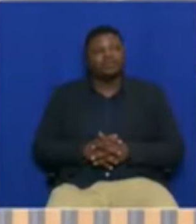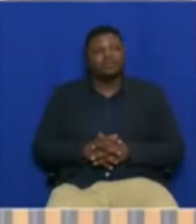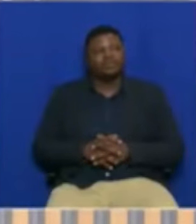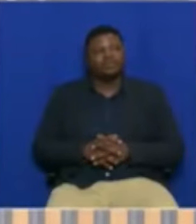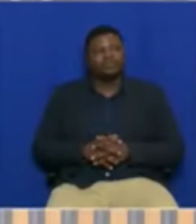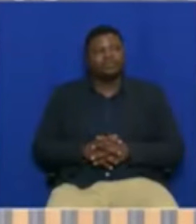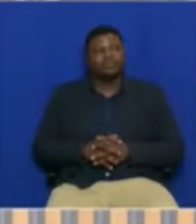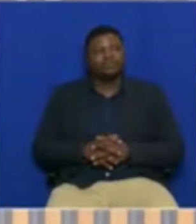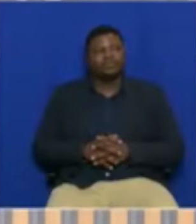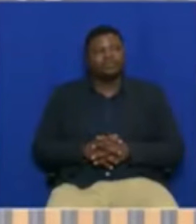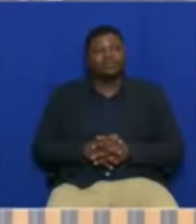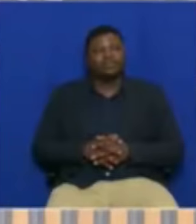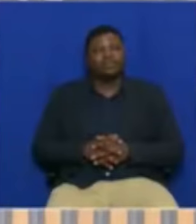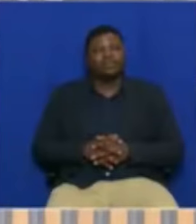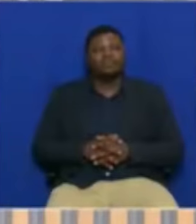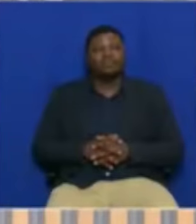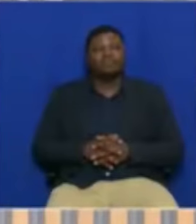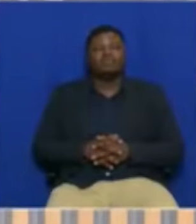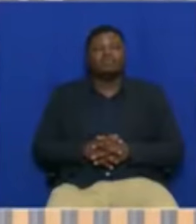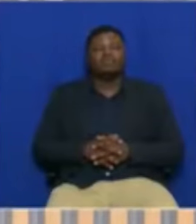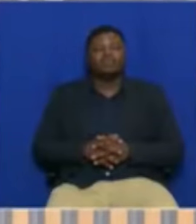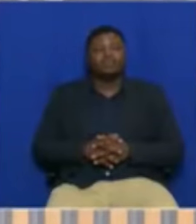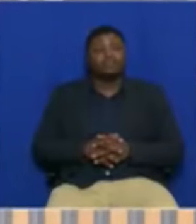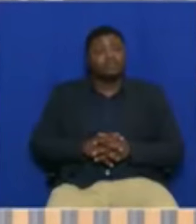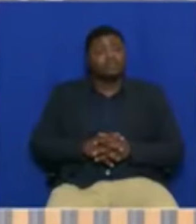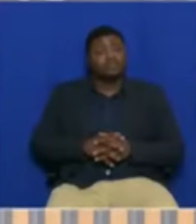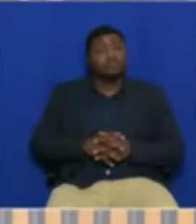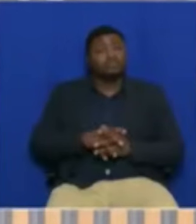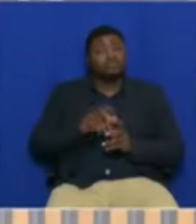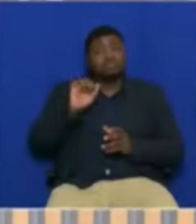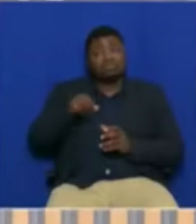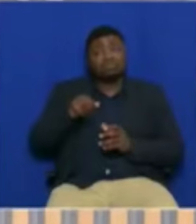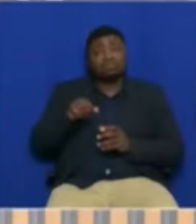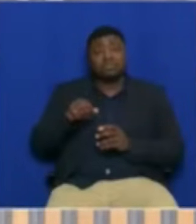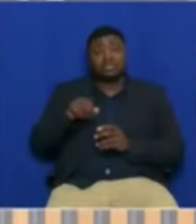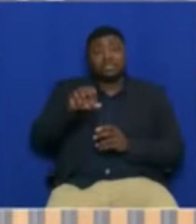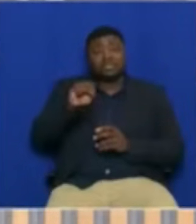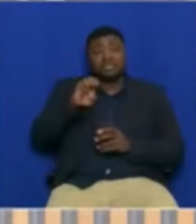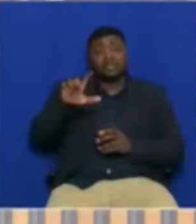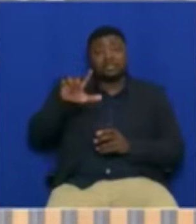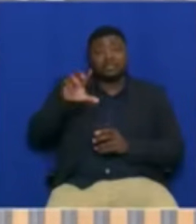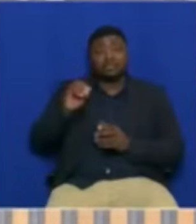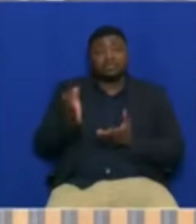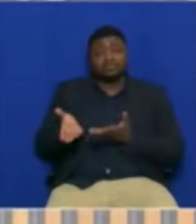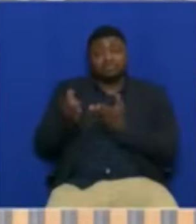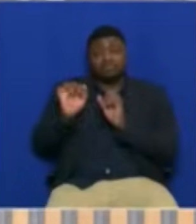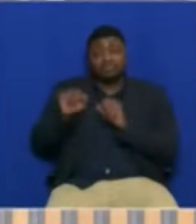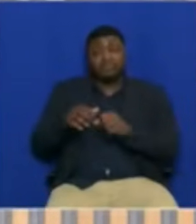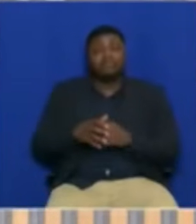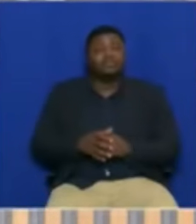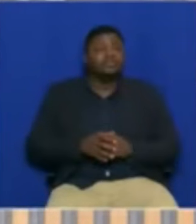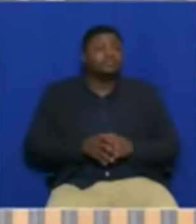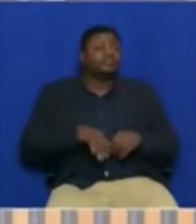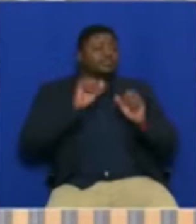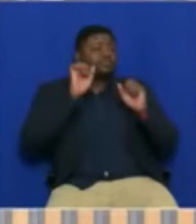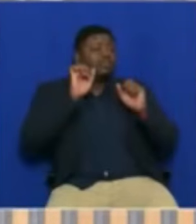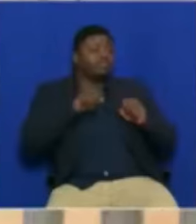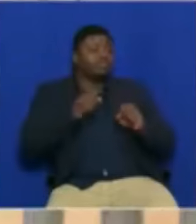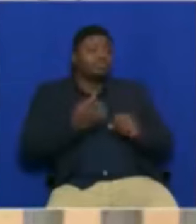Yes, Mr. Thank you, Chair. Colonel Padiache, you are displaced for a minute